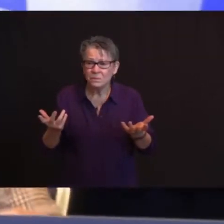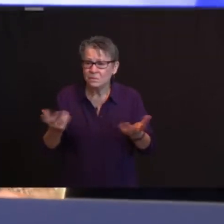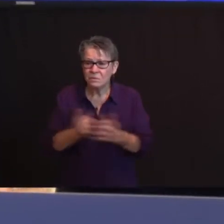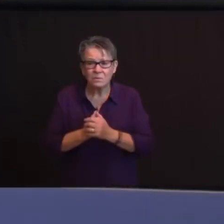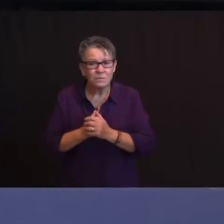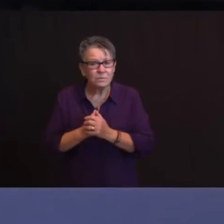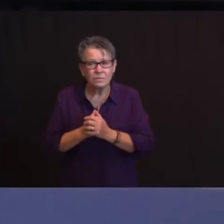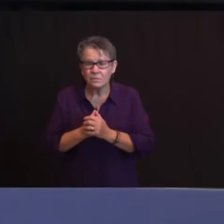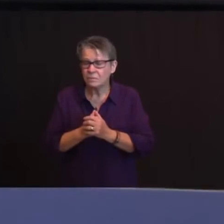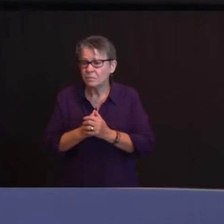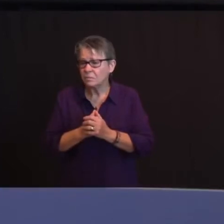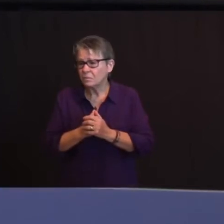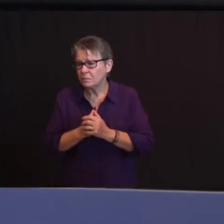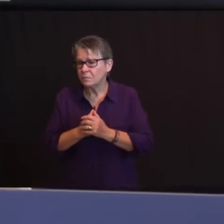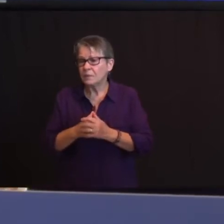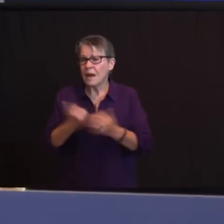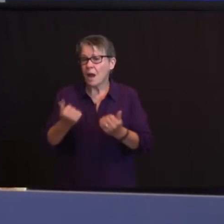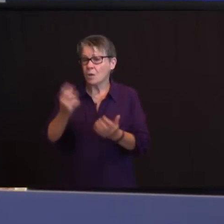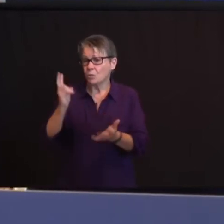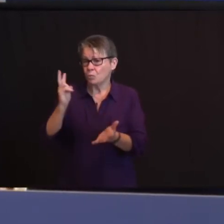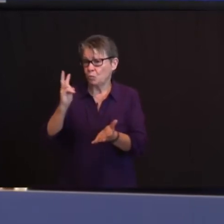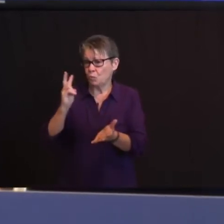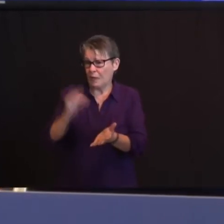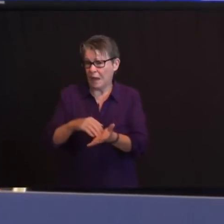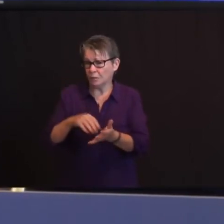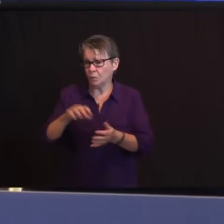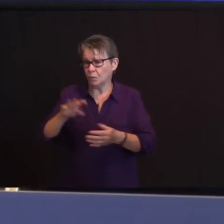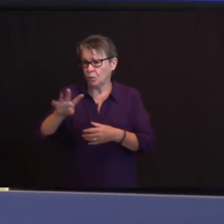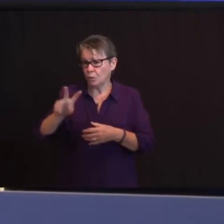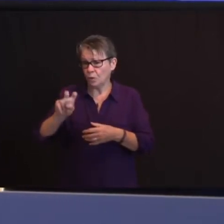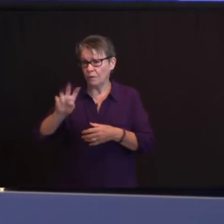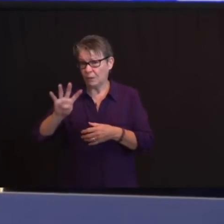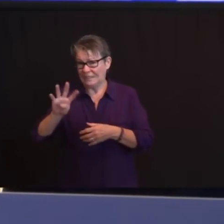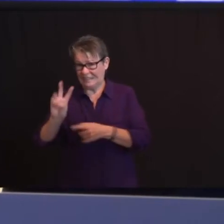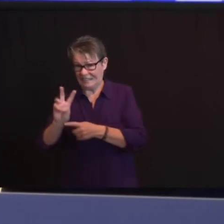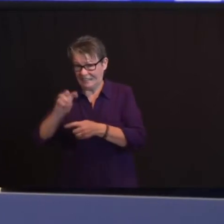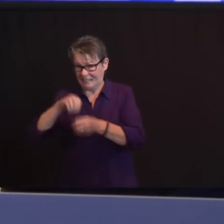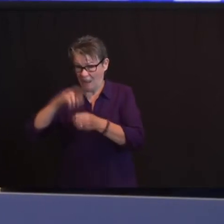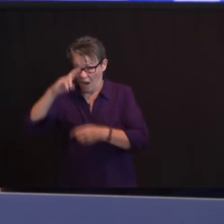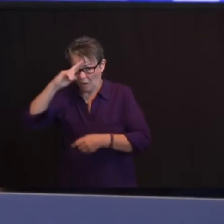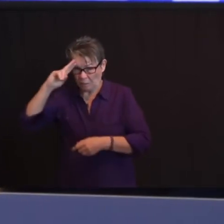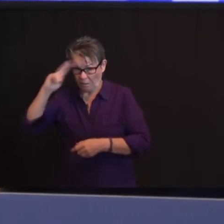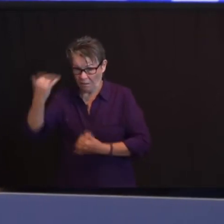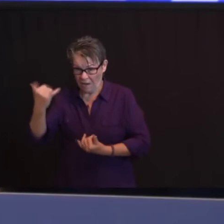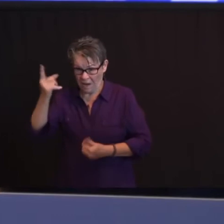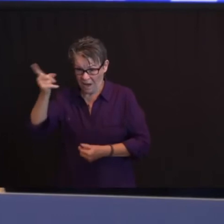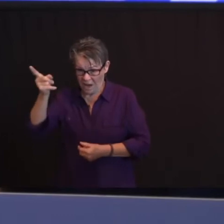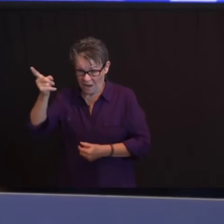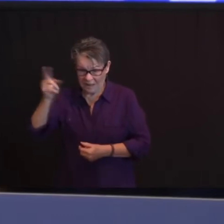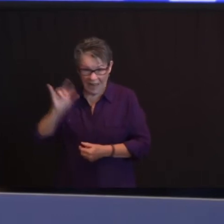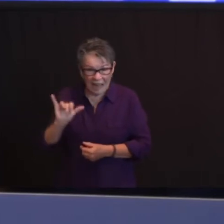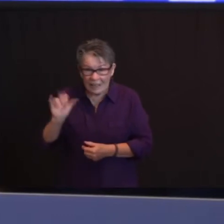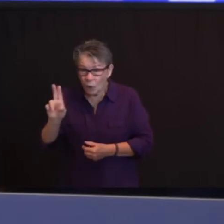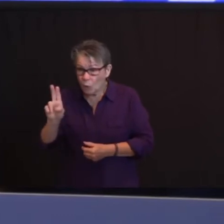2,446 were reporting, 461 of whom are in ICU. What do you see in terms of divert and other challenges?